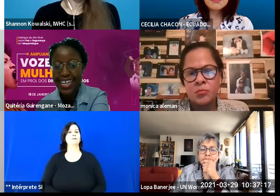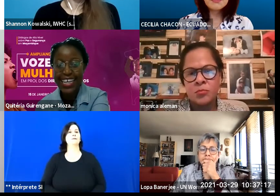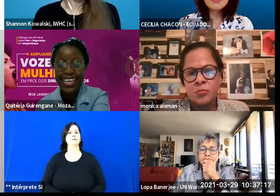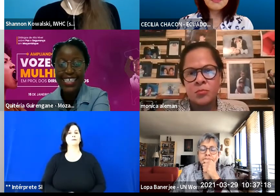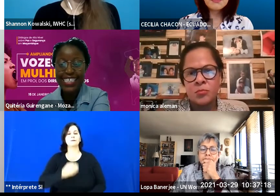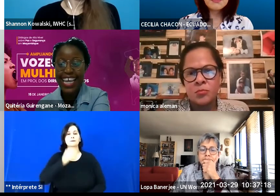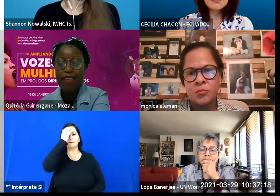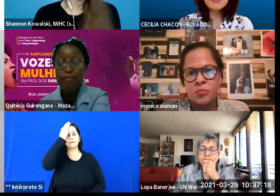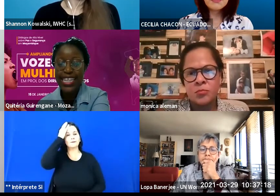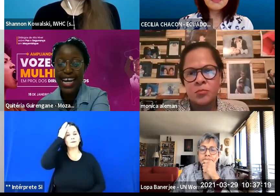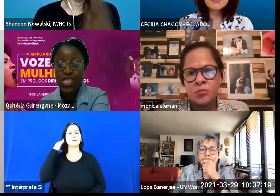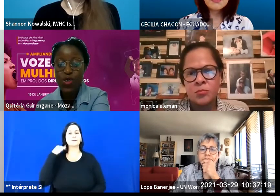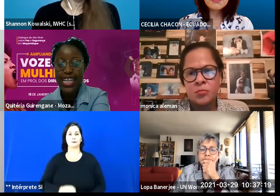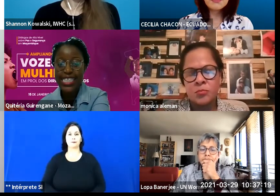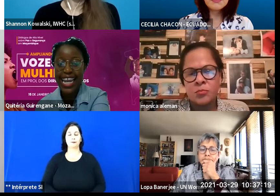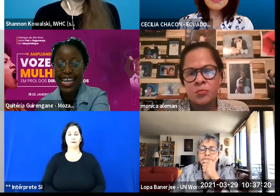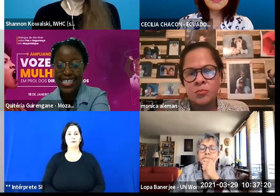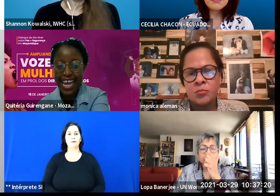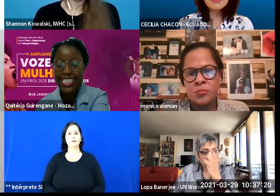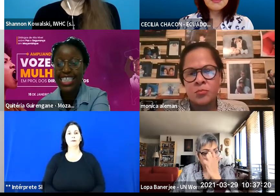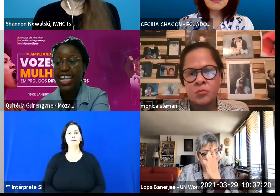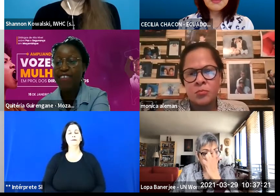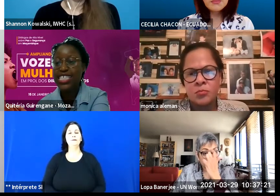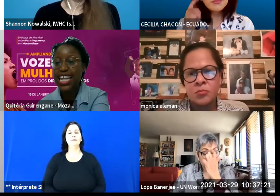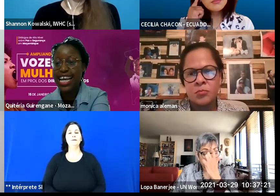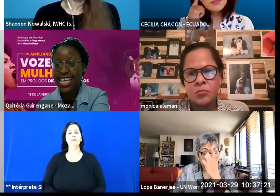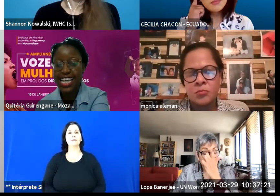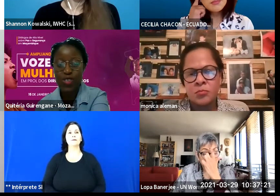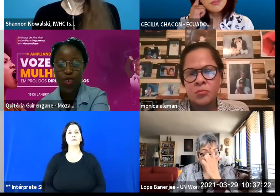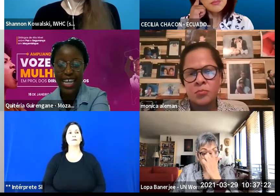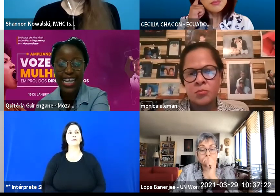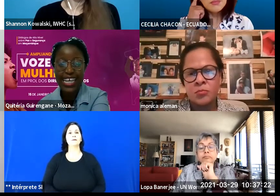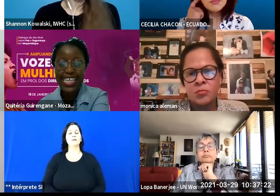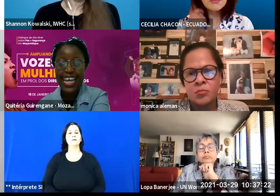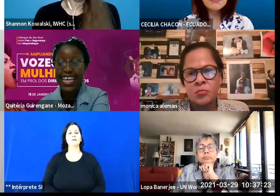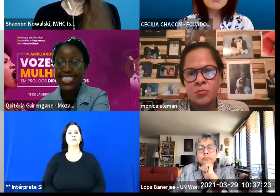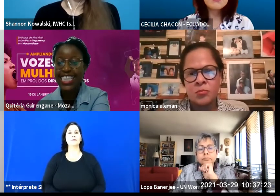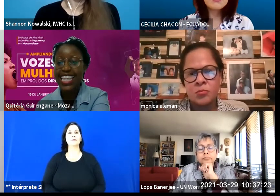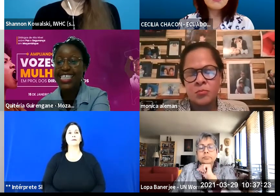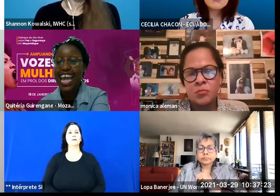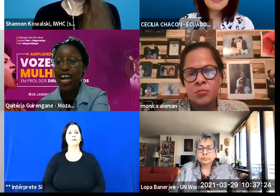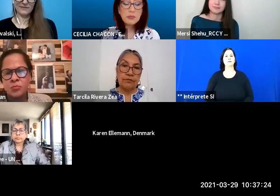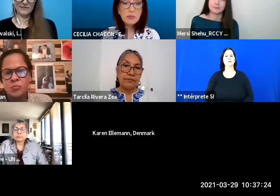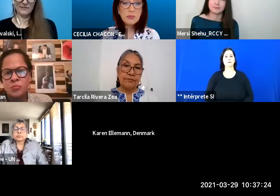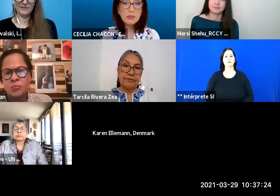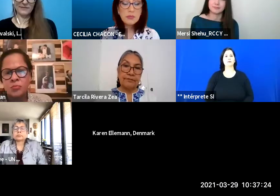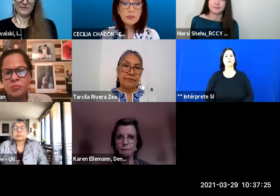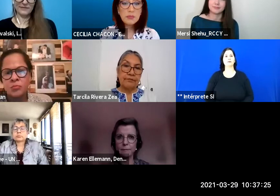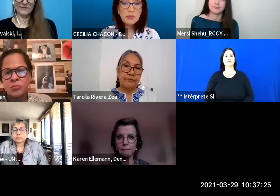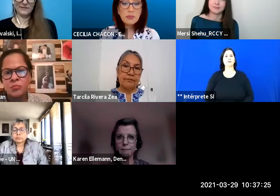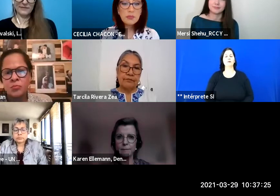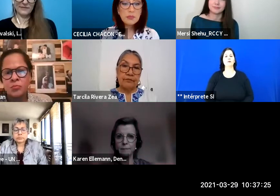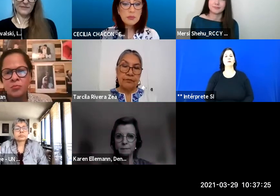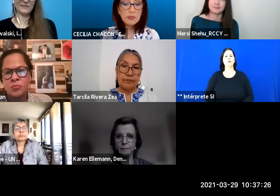resign. They made her to write a letter, and she delivered the letter last week saying that she doesn't have